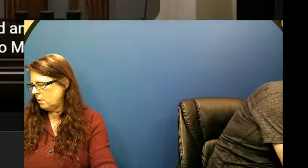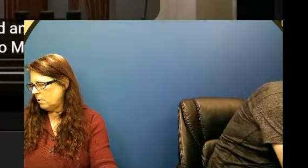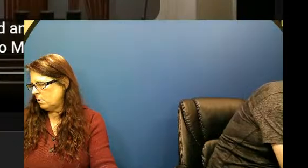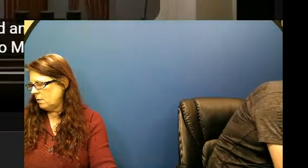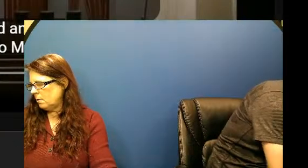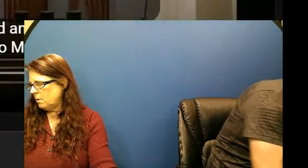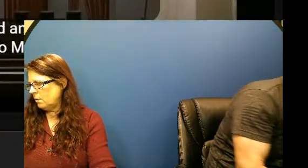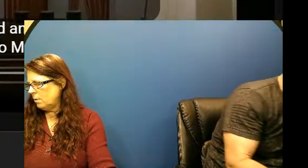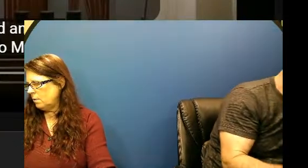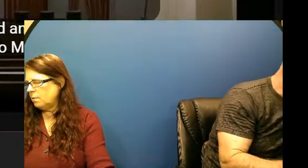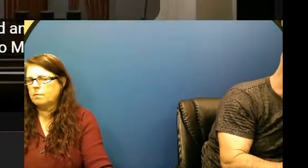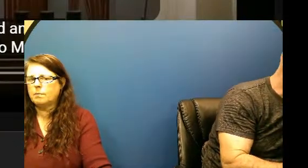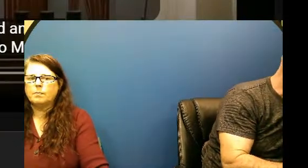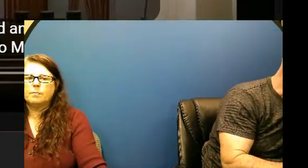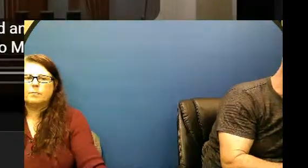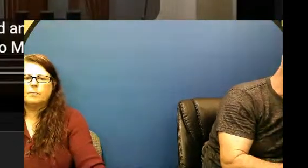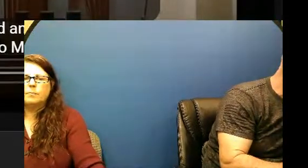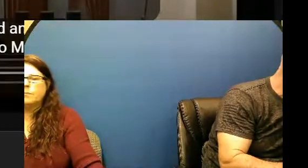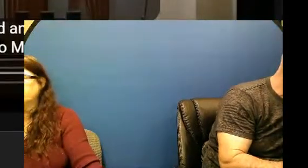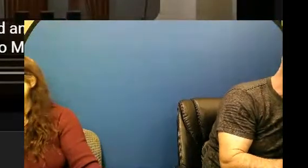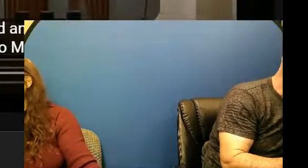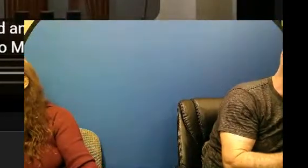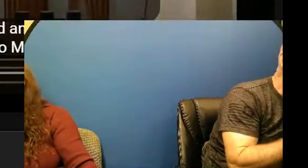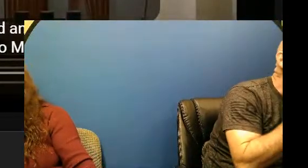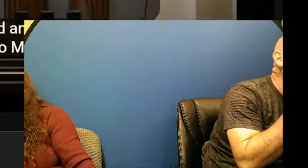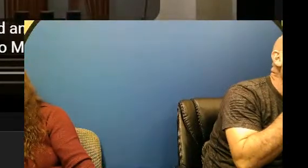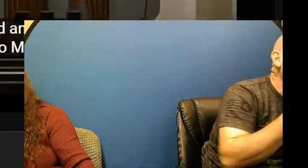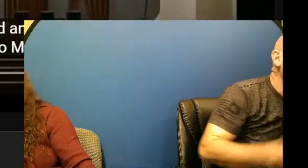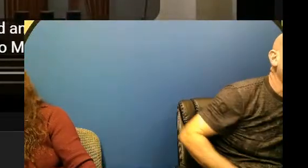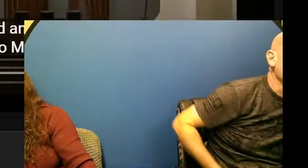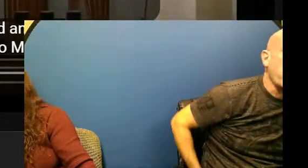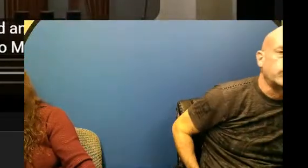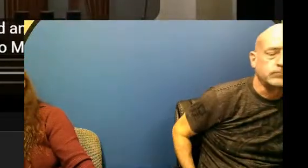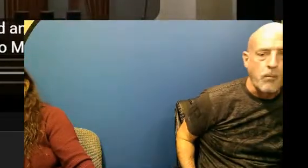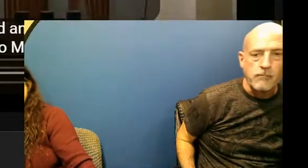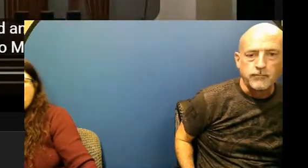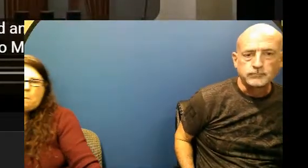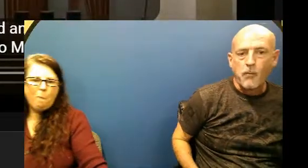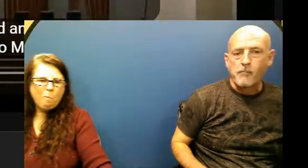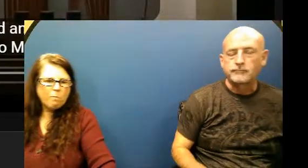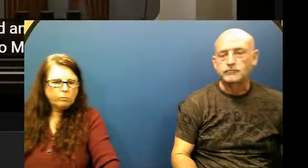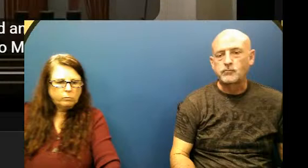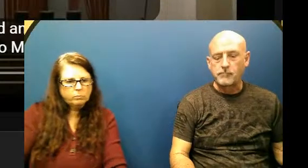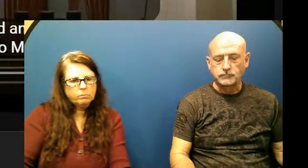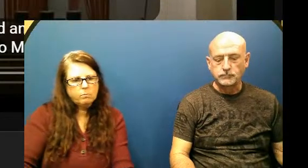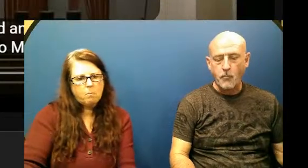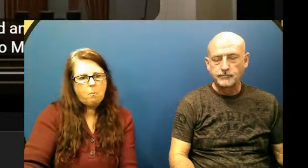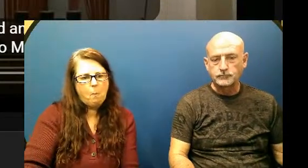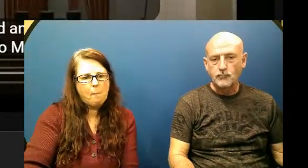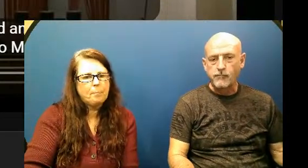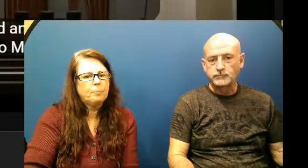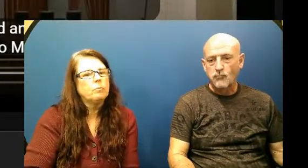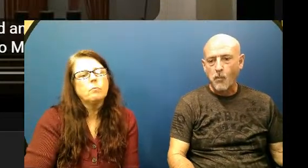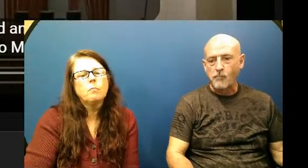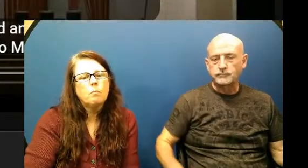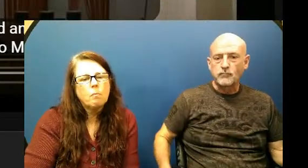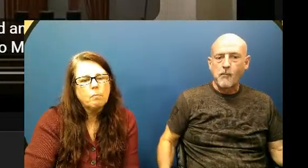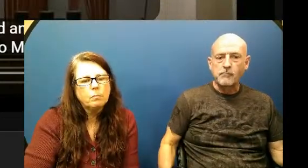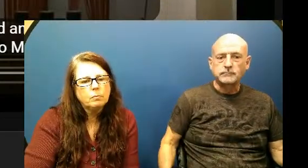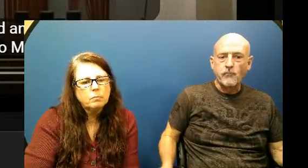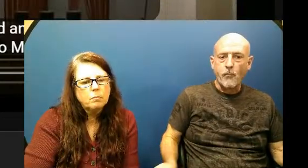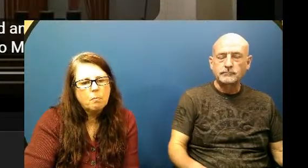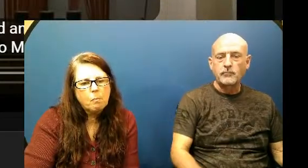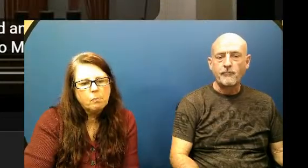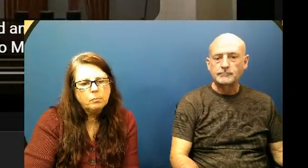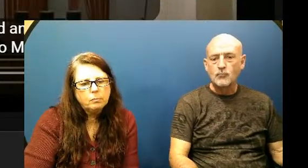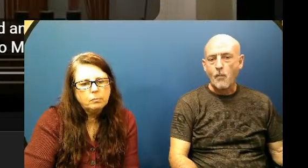case, Justice Jackson, is fundamentally different. What the government tells you in its own brief that it is worried about here are the ideas that might